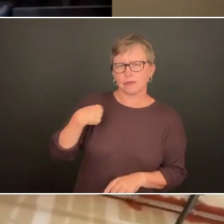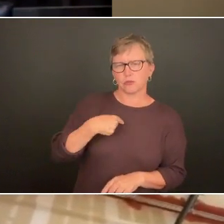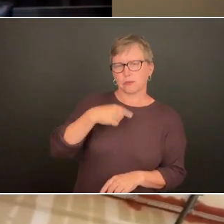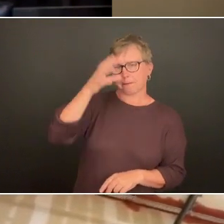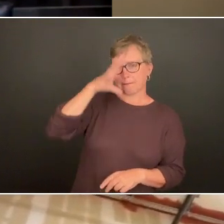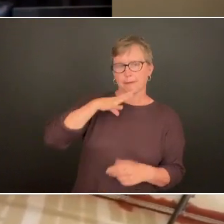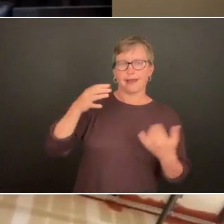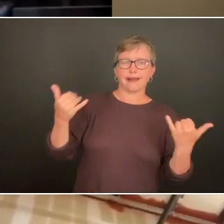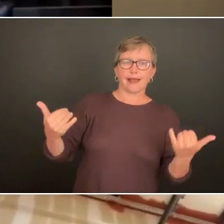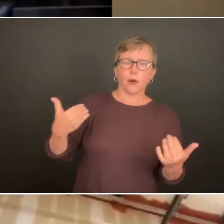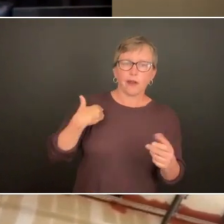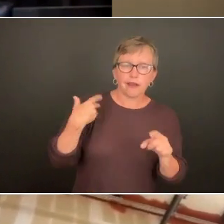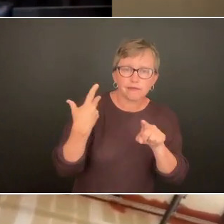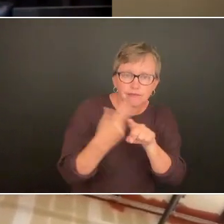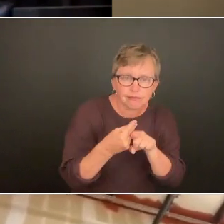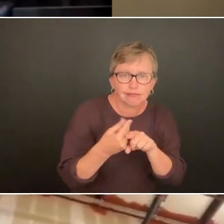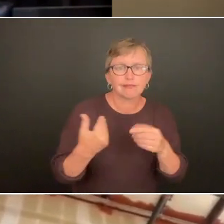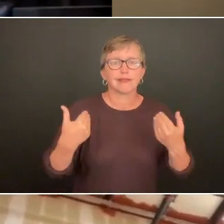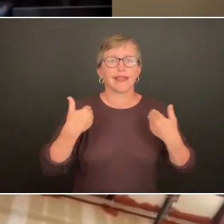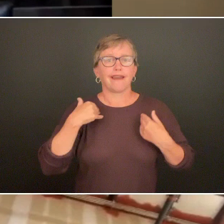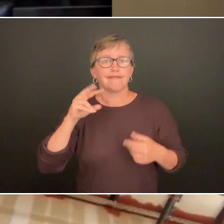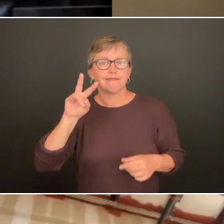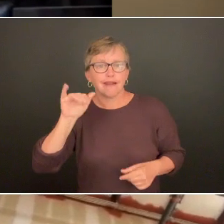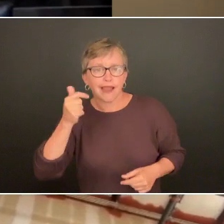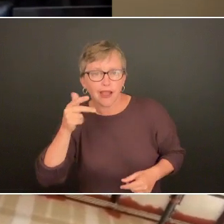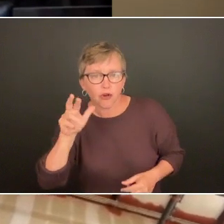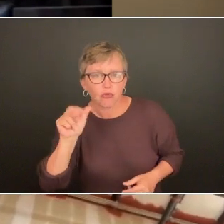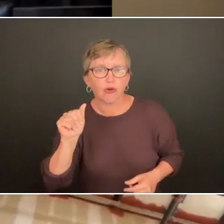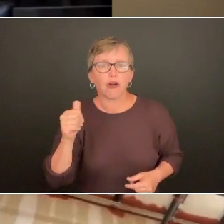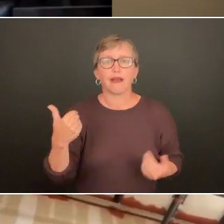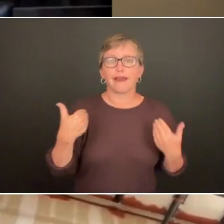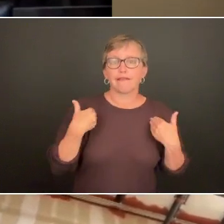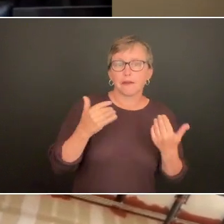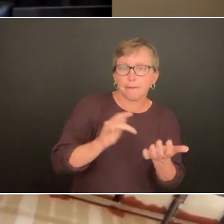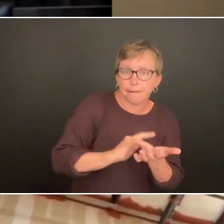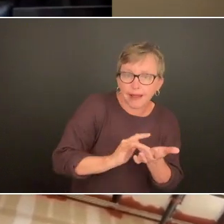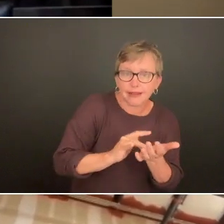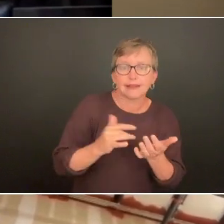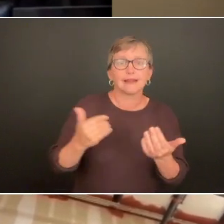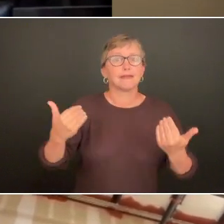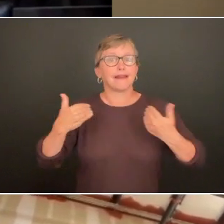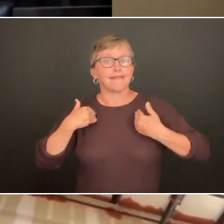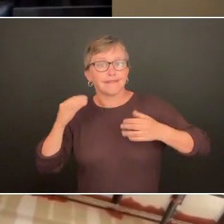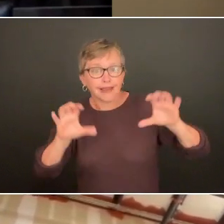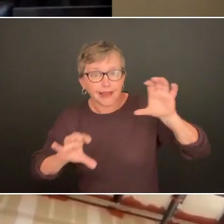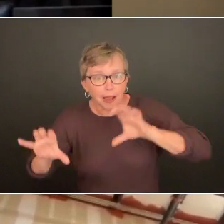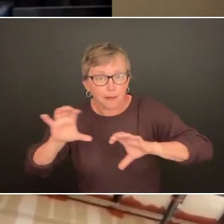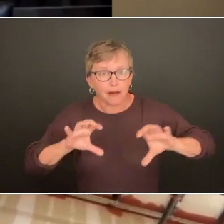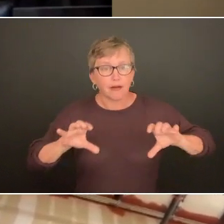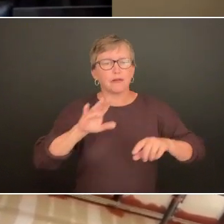side, you're saying we have injectable, we have the Viagra, you know, we have some medicine, we have